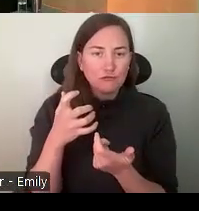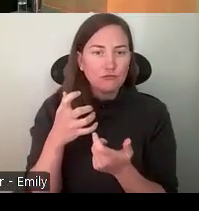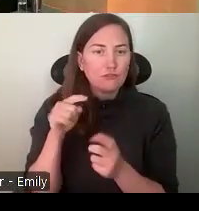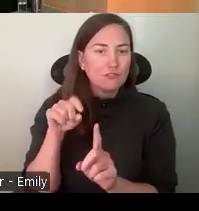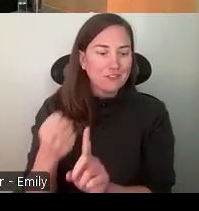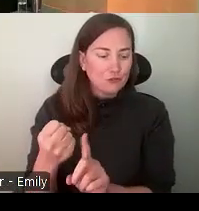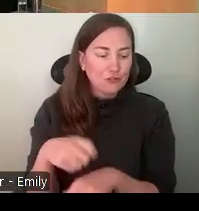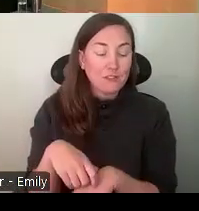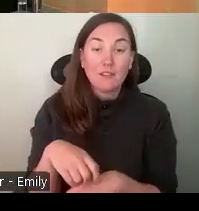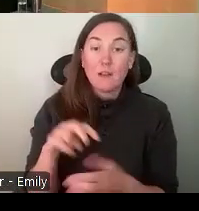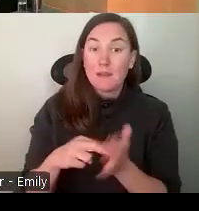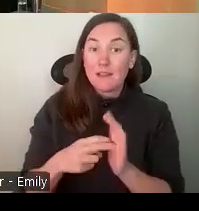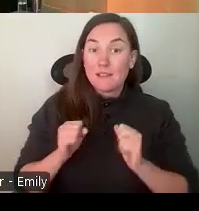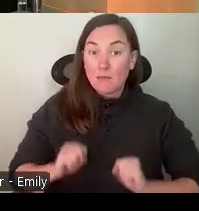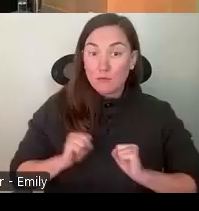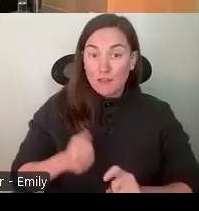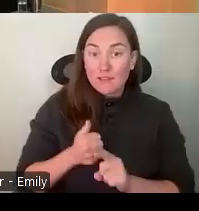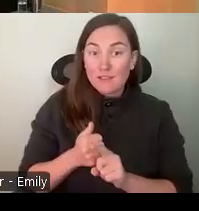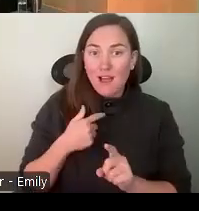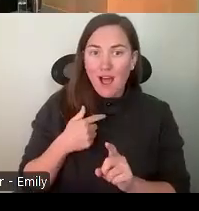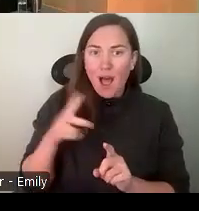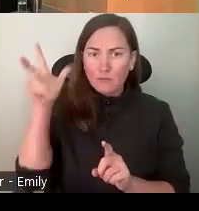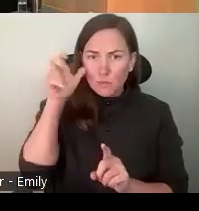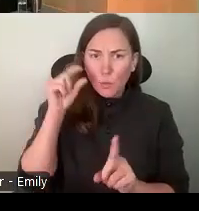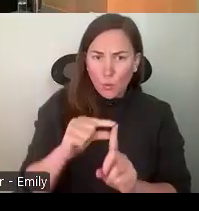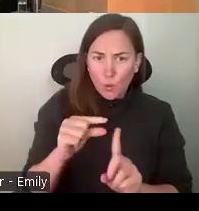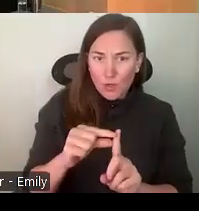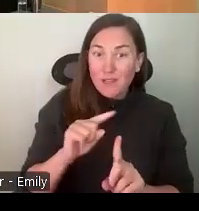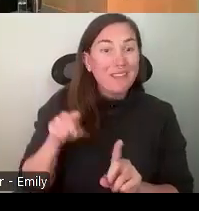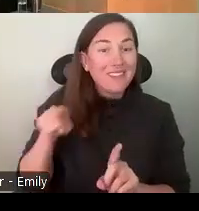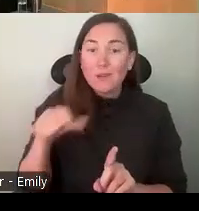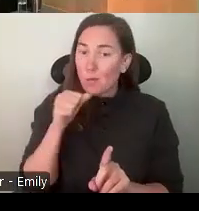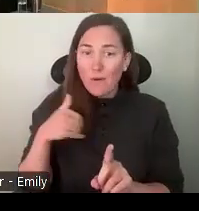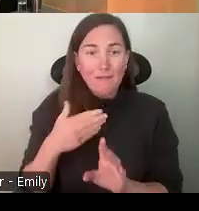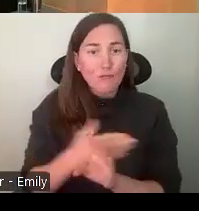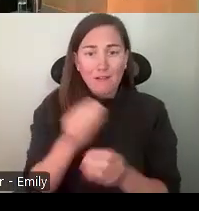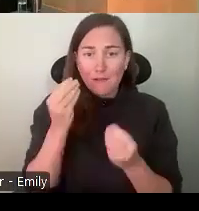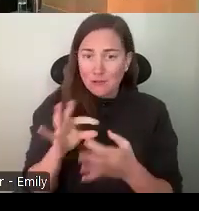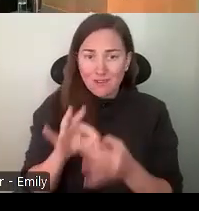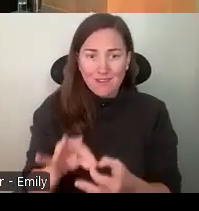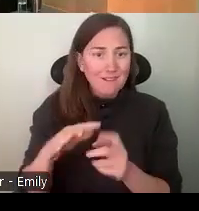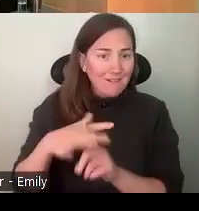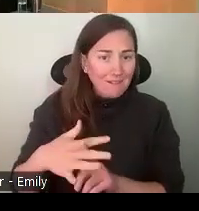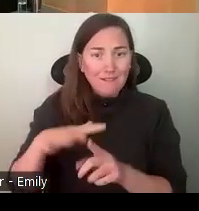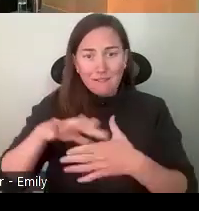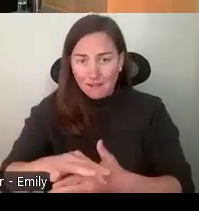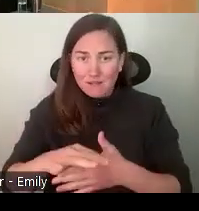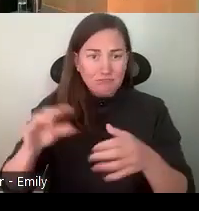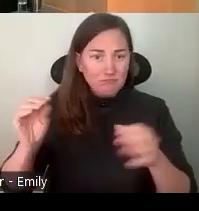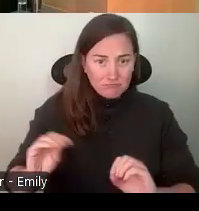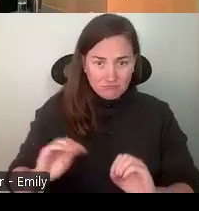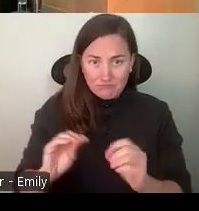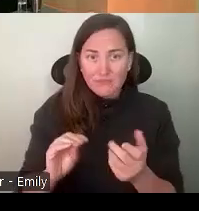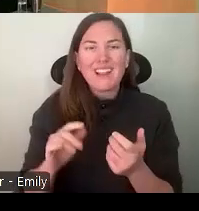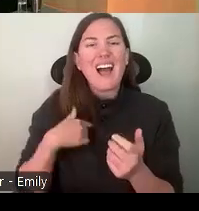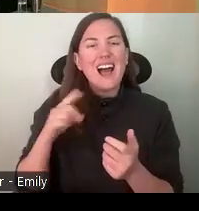is, subjects reporting that they're perceiving words when they're not provided with prior information about the content of the speech. I played that